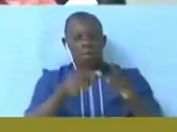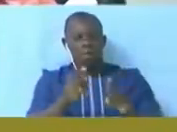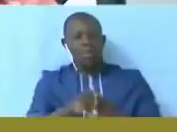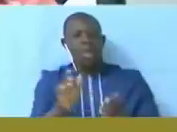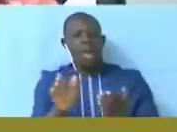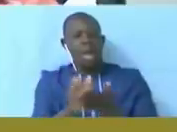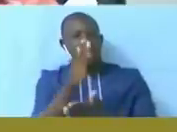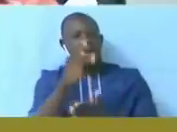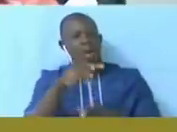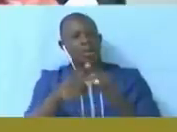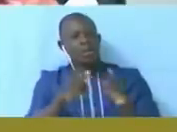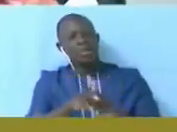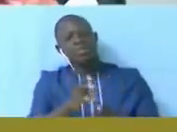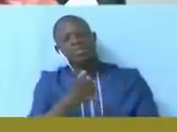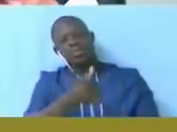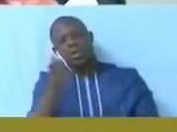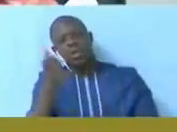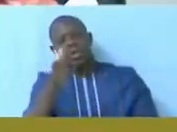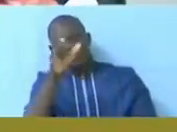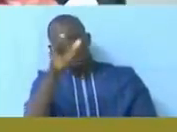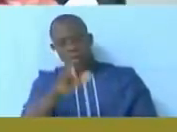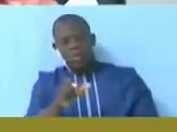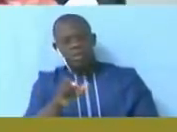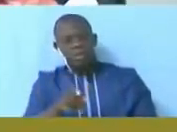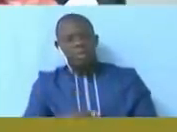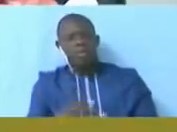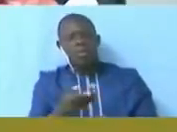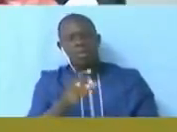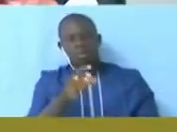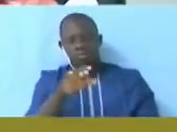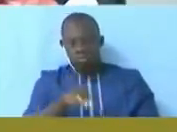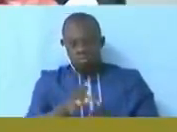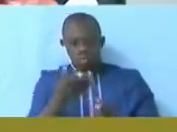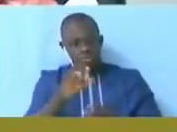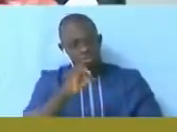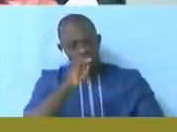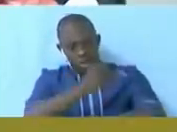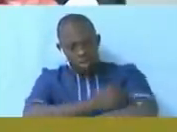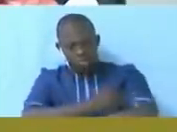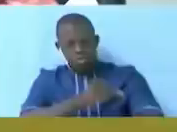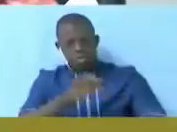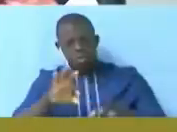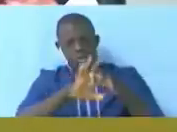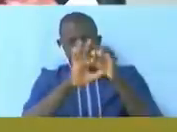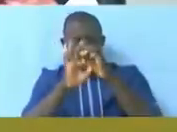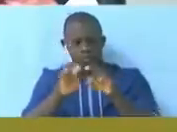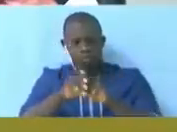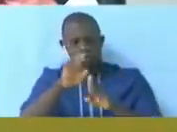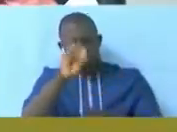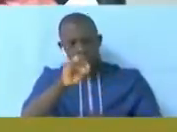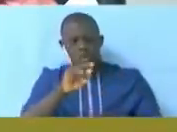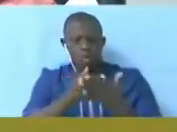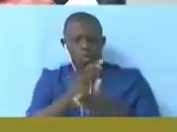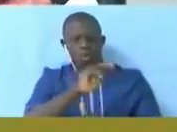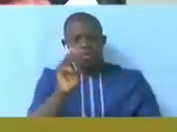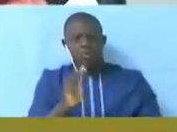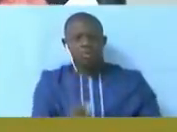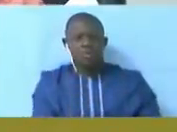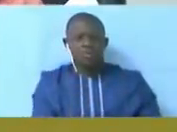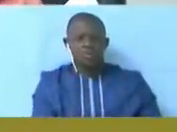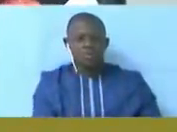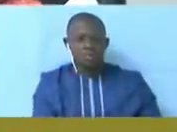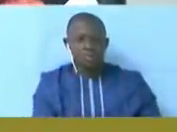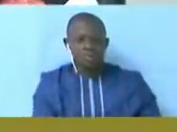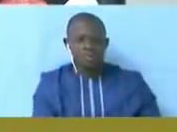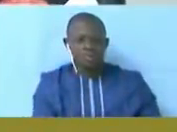lu fengo boni meya lonko wale ye mura. Enyanta ko bondile saje se maril ñun tumino banke samba kiti blo bongodo